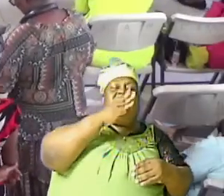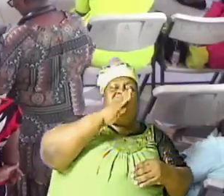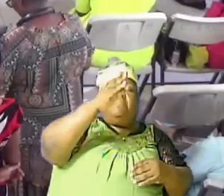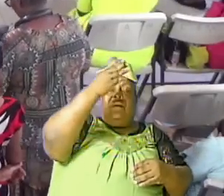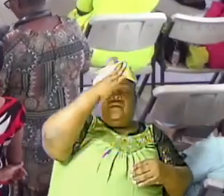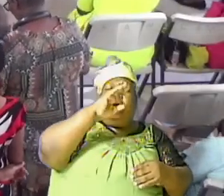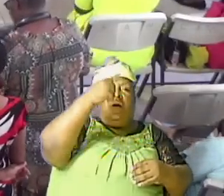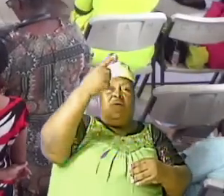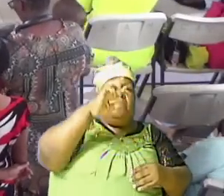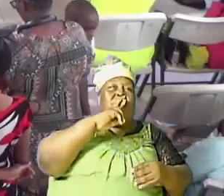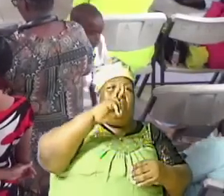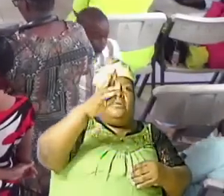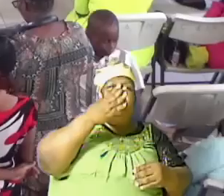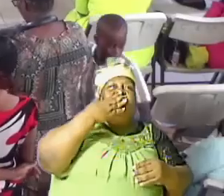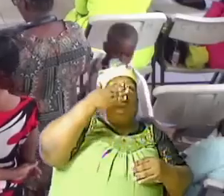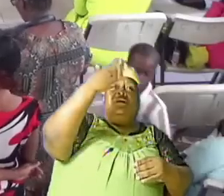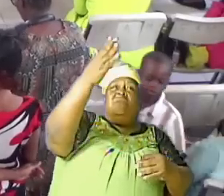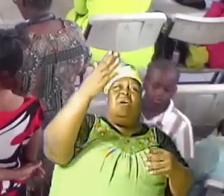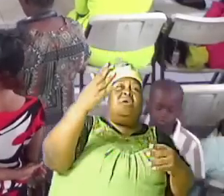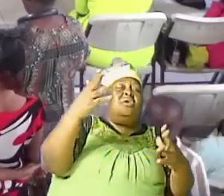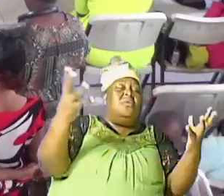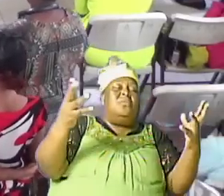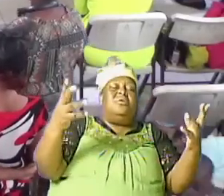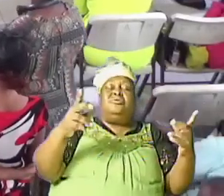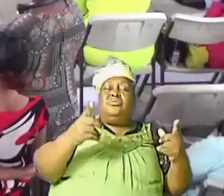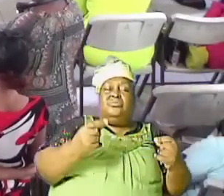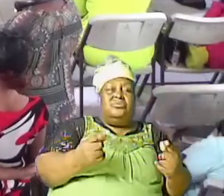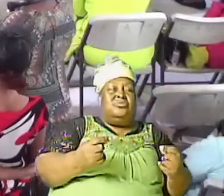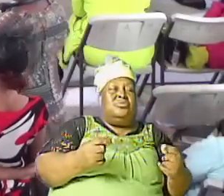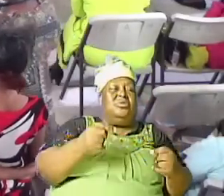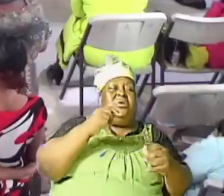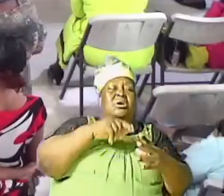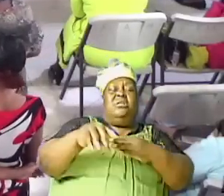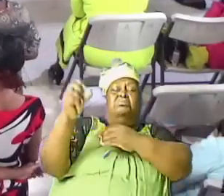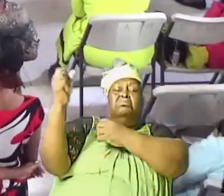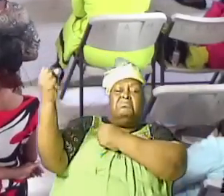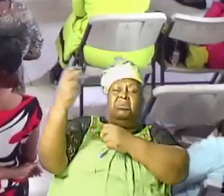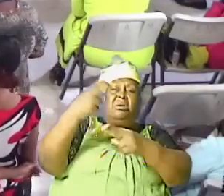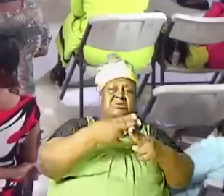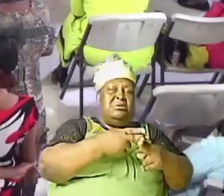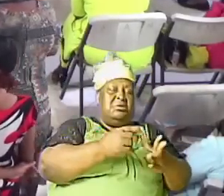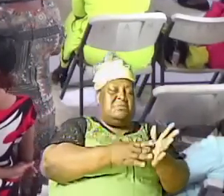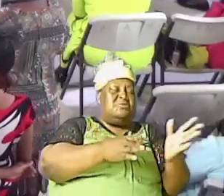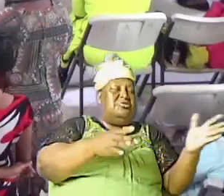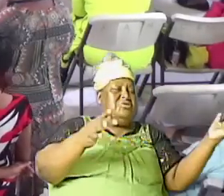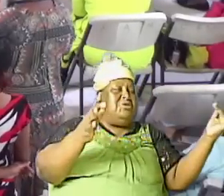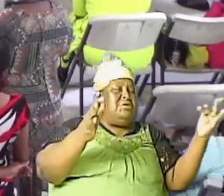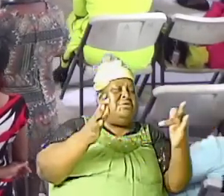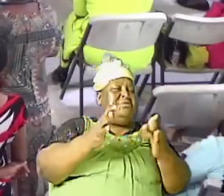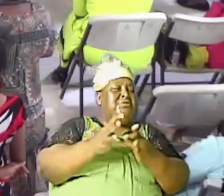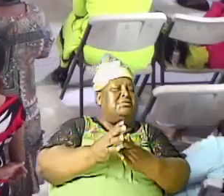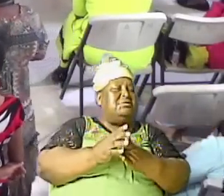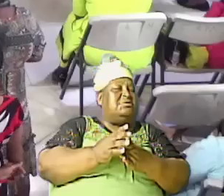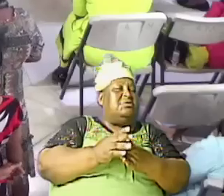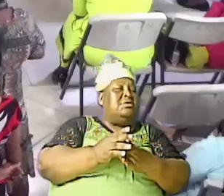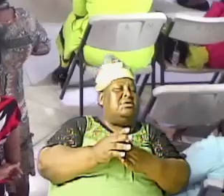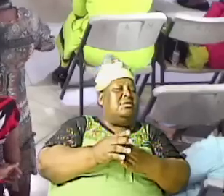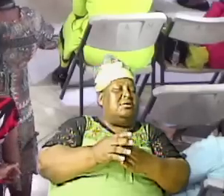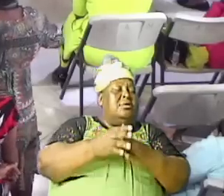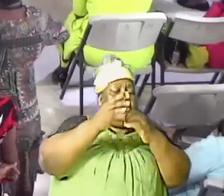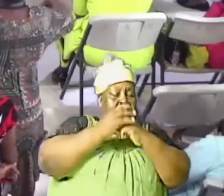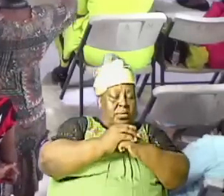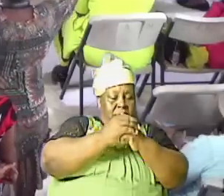you are. And we thank you for what you're about to do in the mighty name of Jesus. Can we worship the